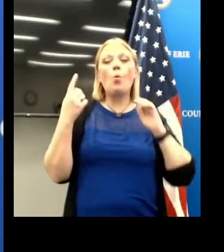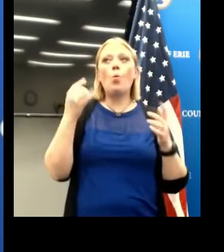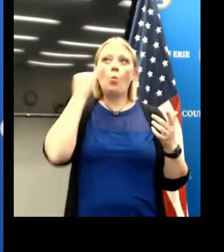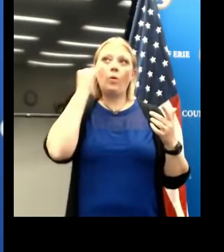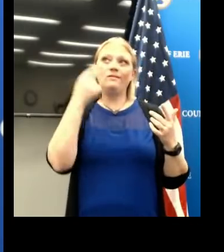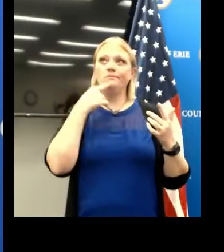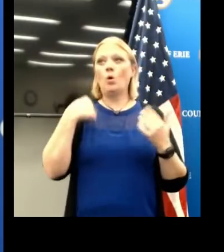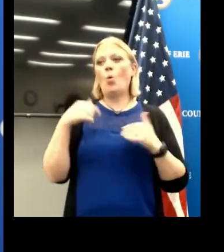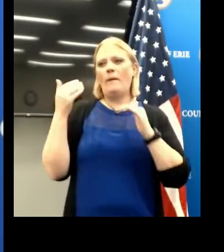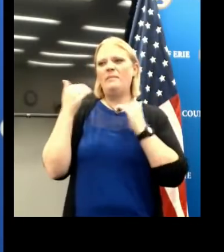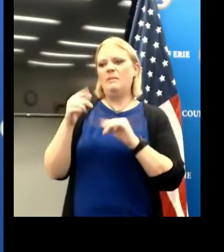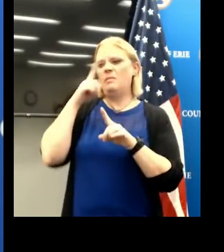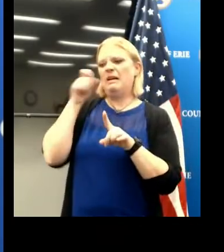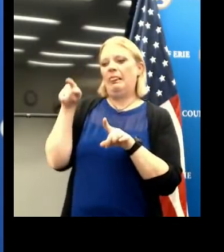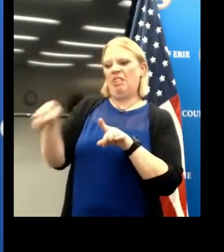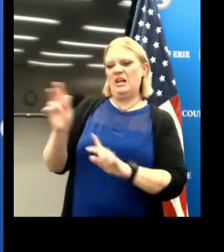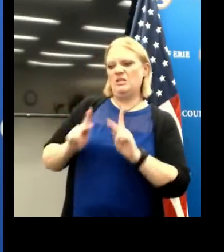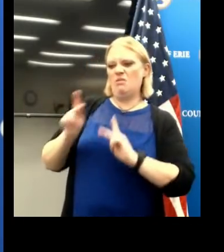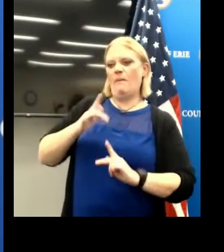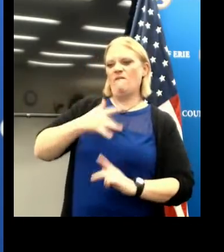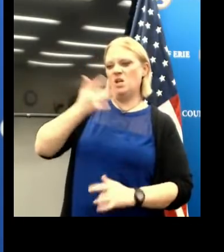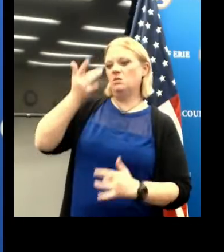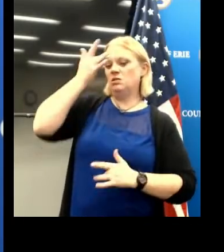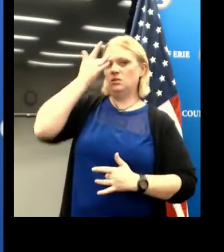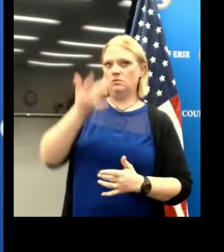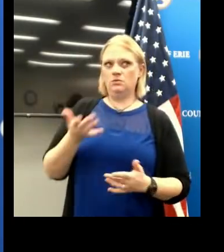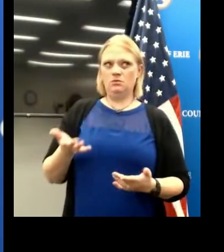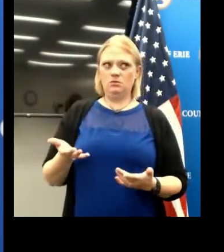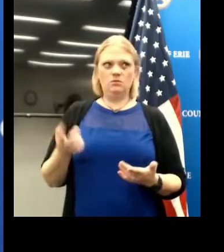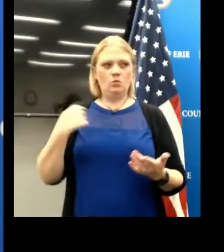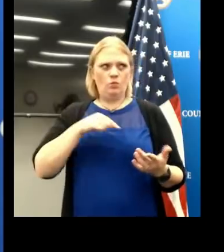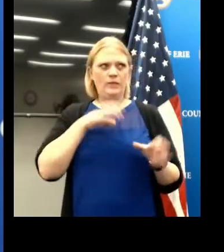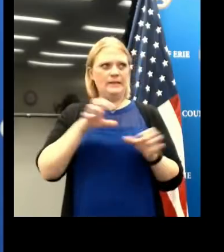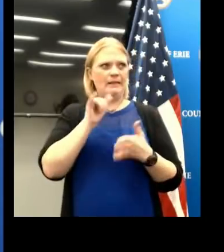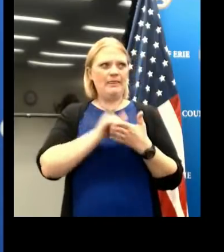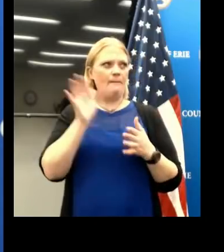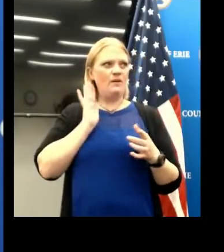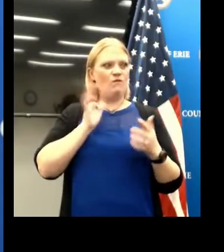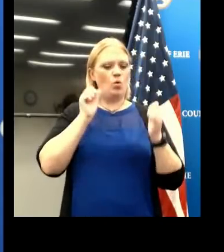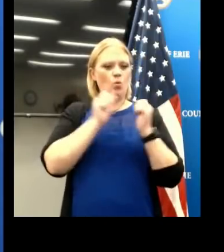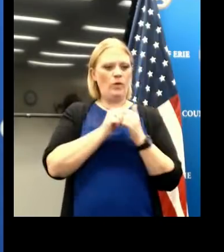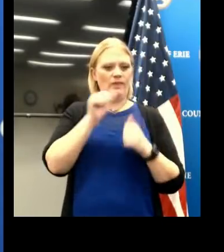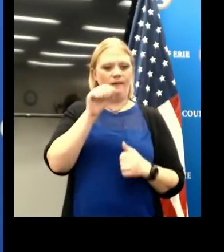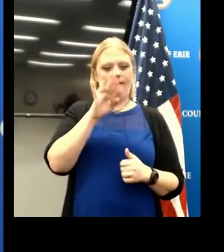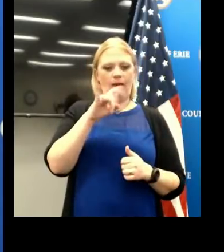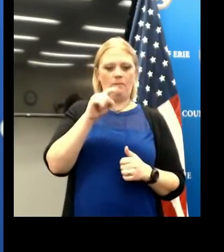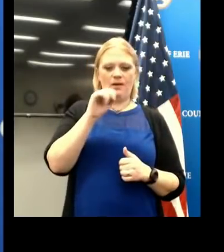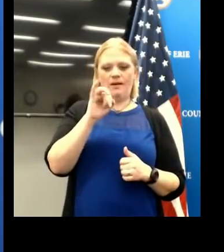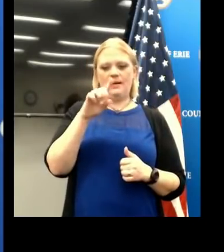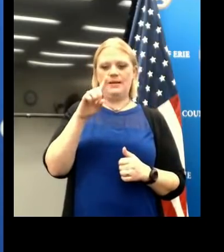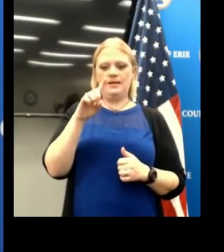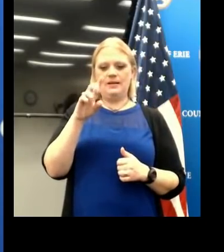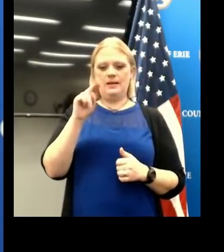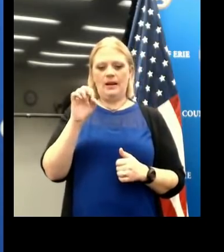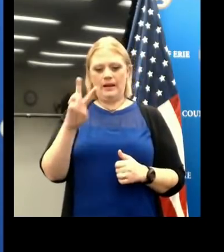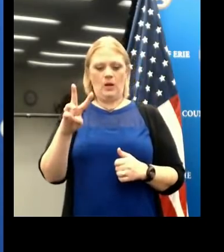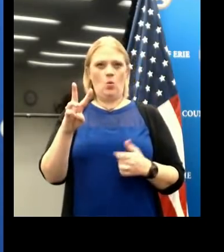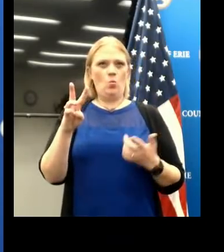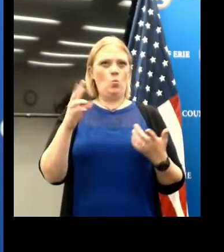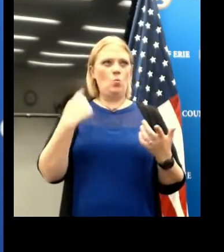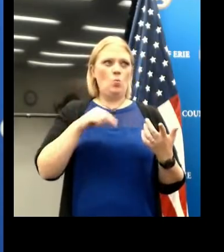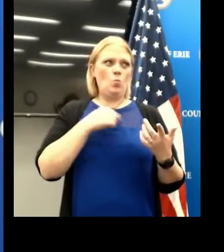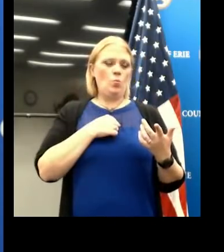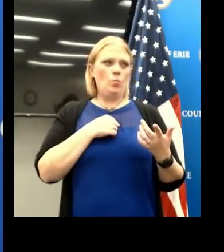to symptomatic individuals, we were doing that with the Abbott ID Now anyway. We were not